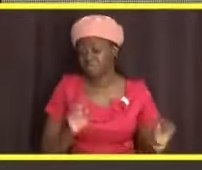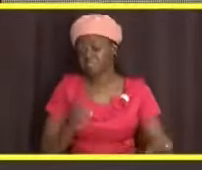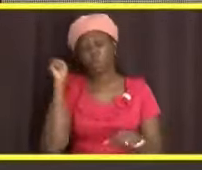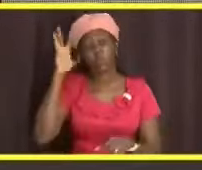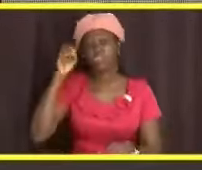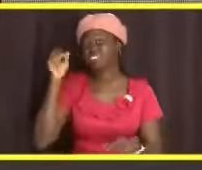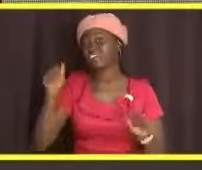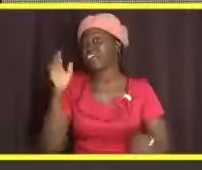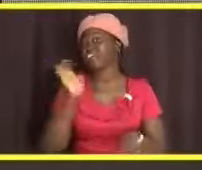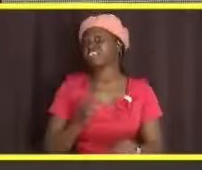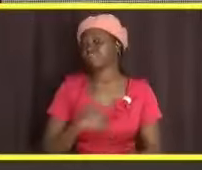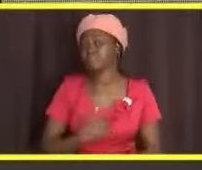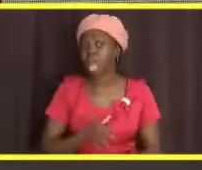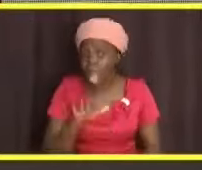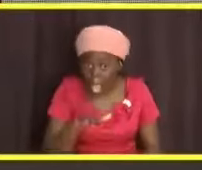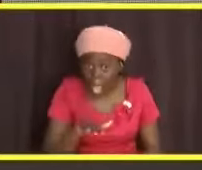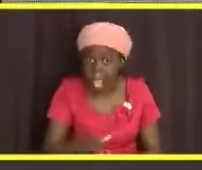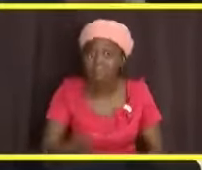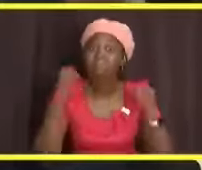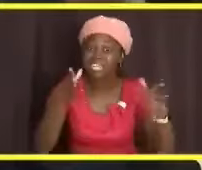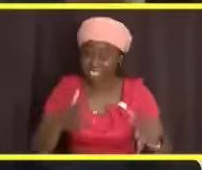There are.